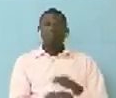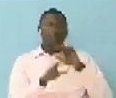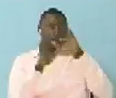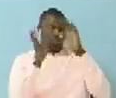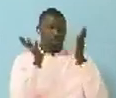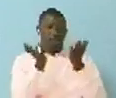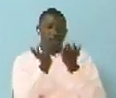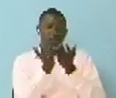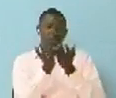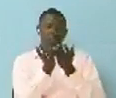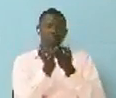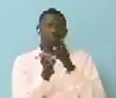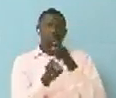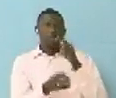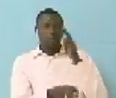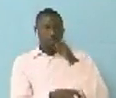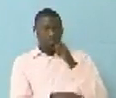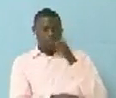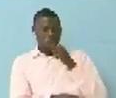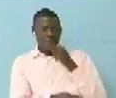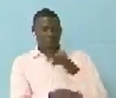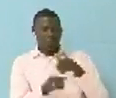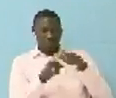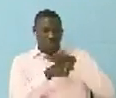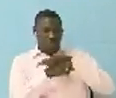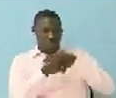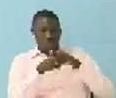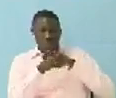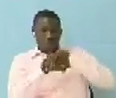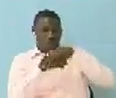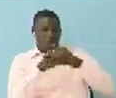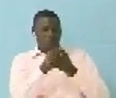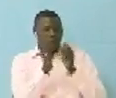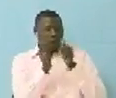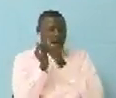General, are you trying to cover up